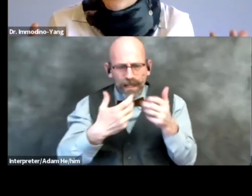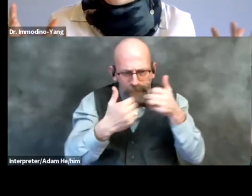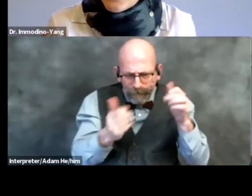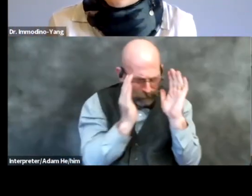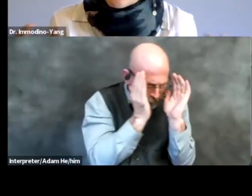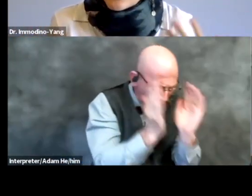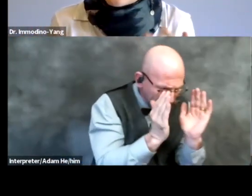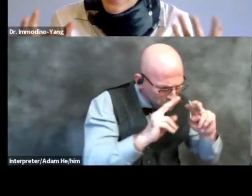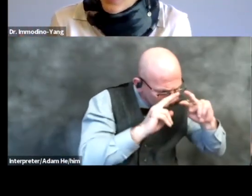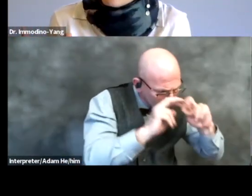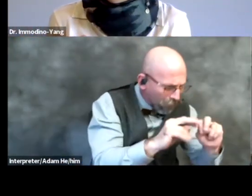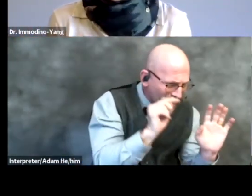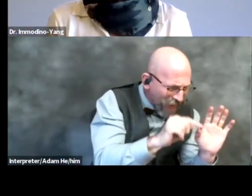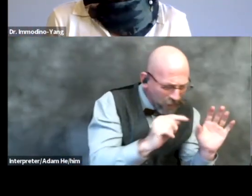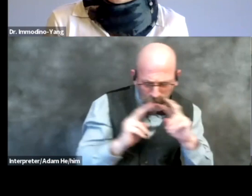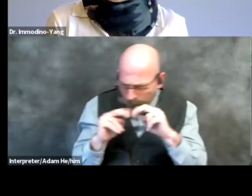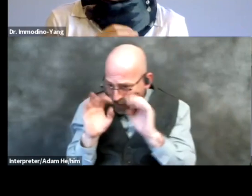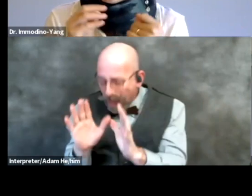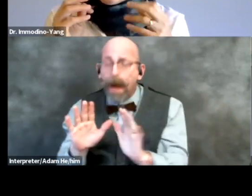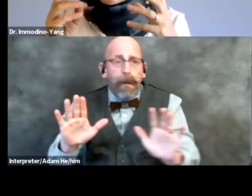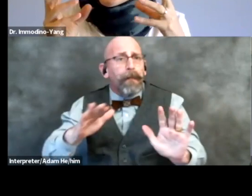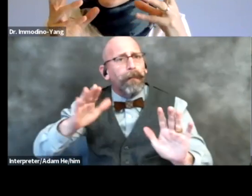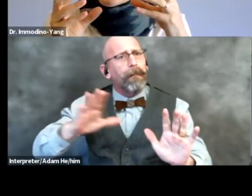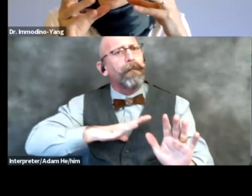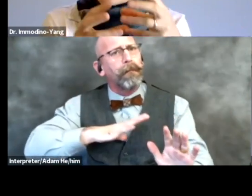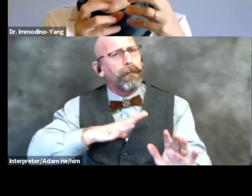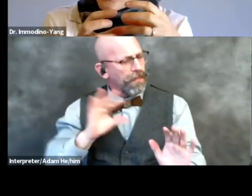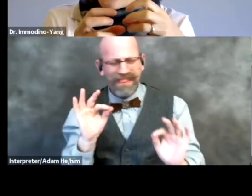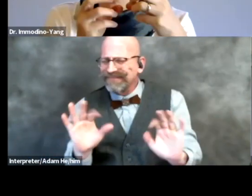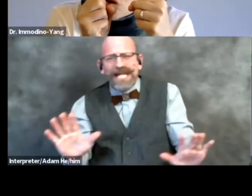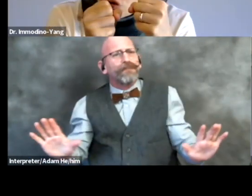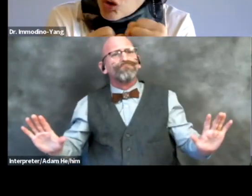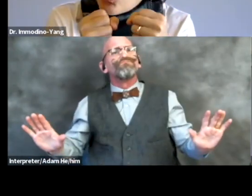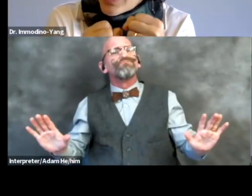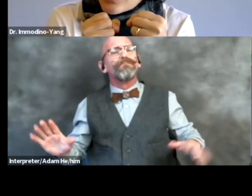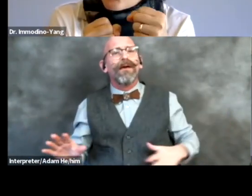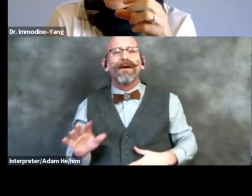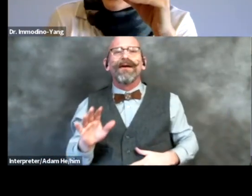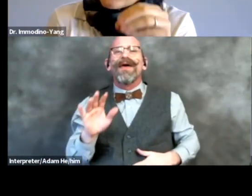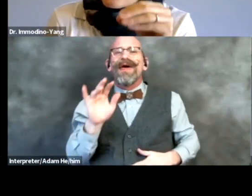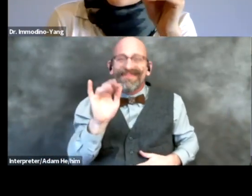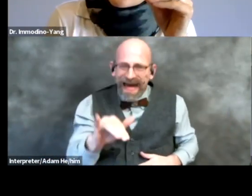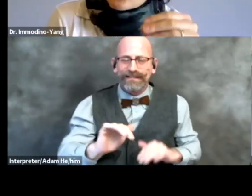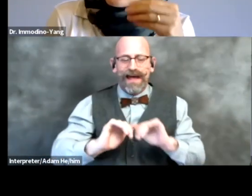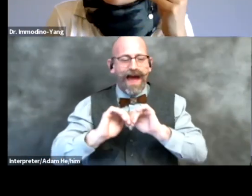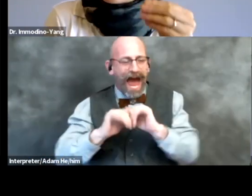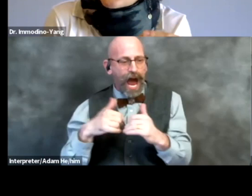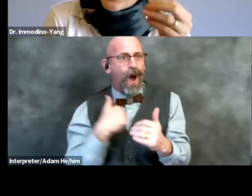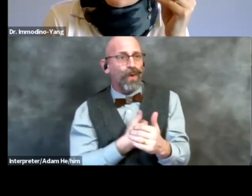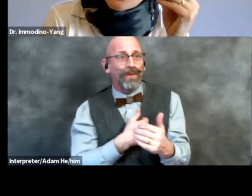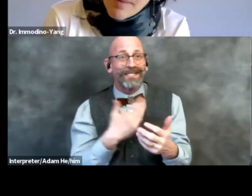that's fantastic. That's how we can do the kinds of work that allows us